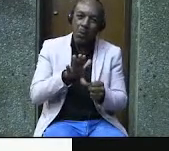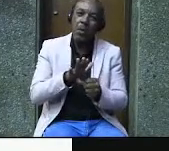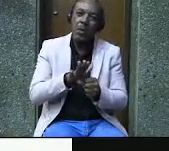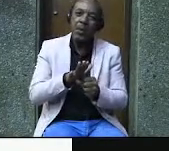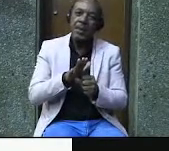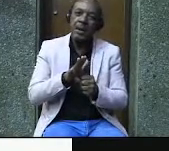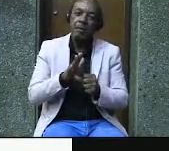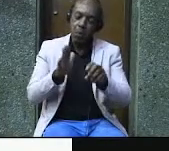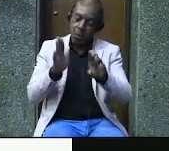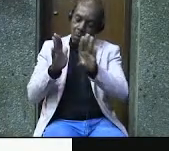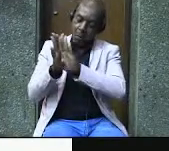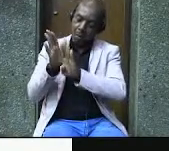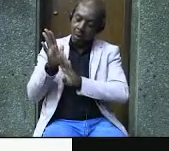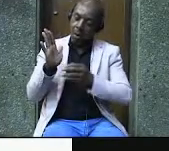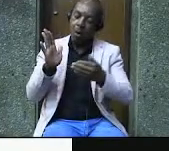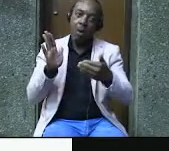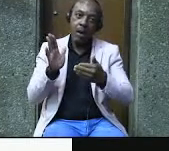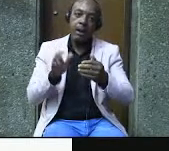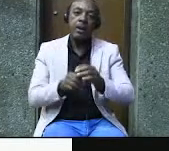relates to